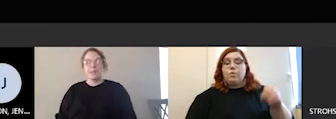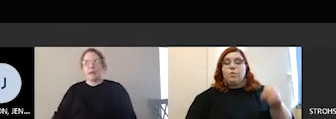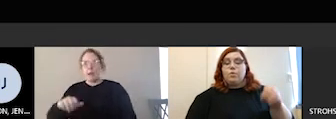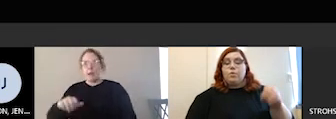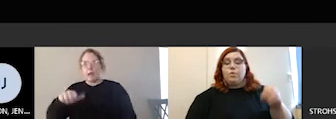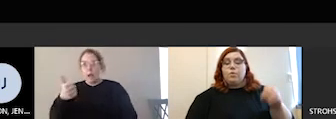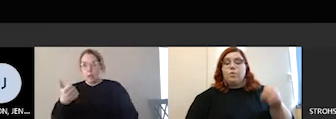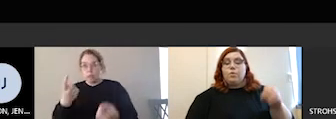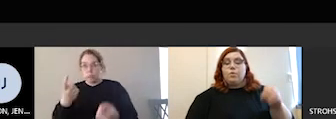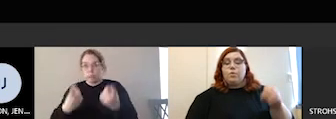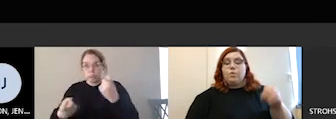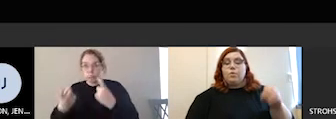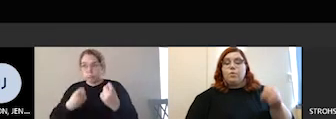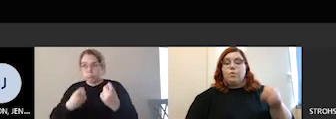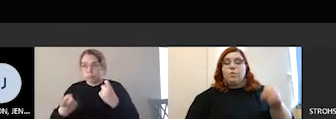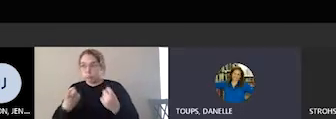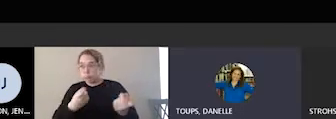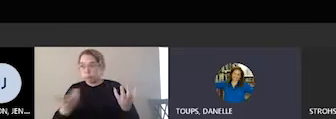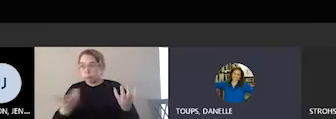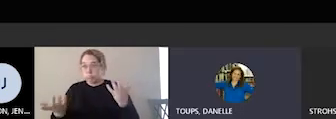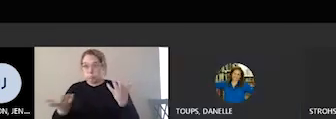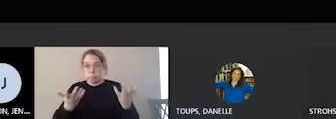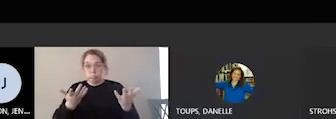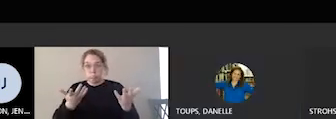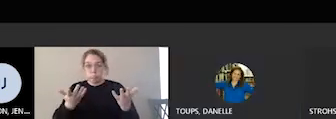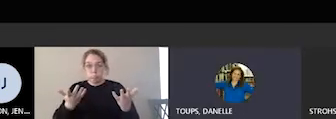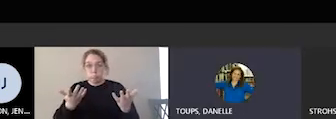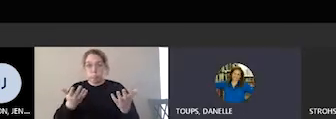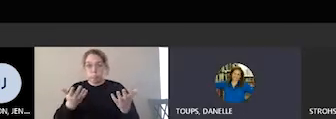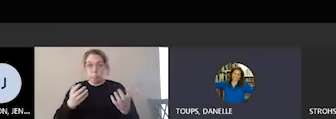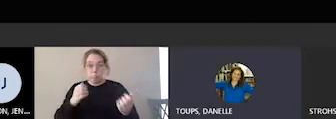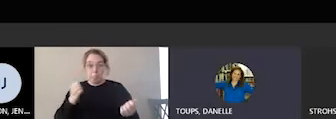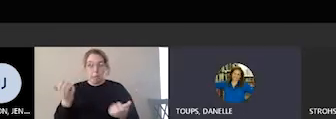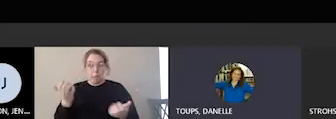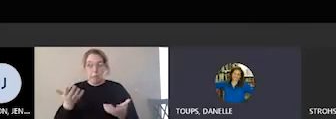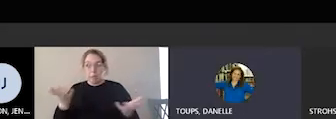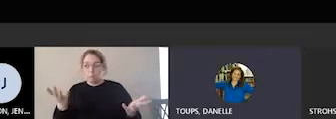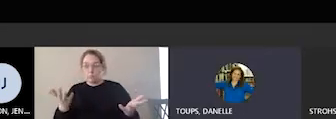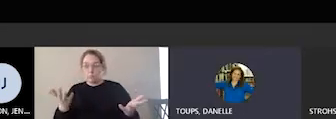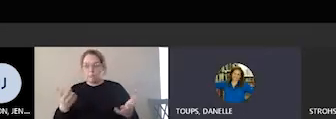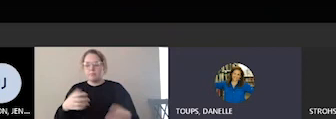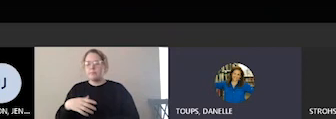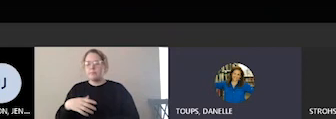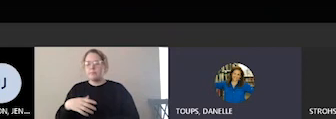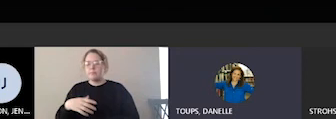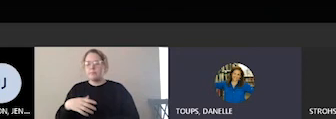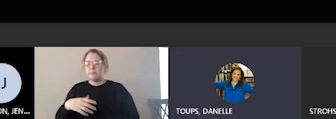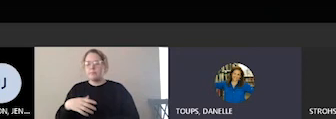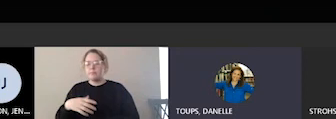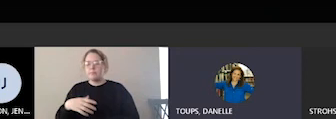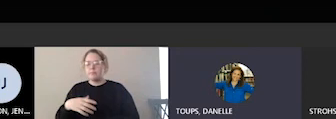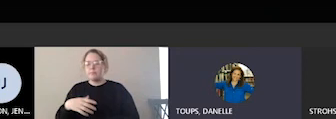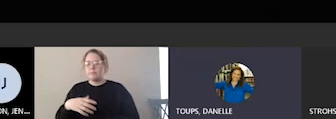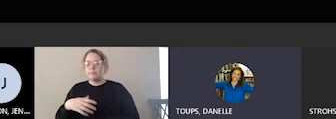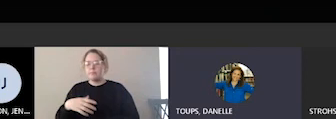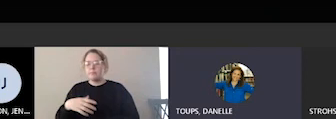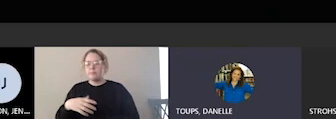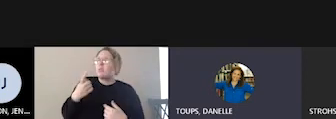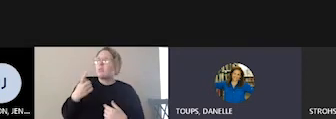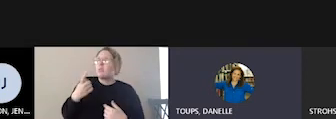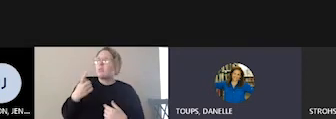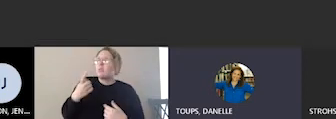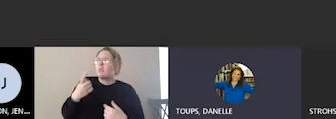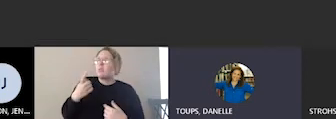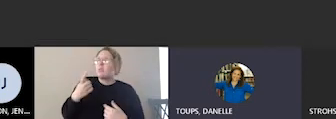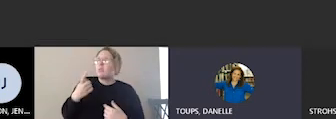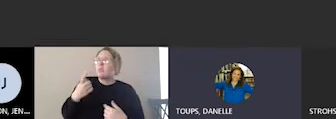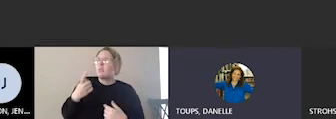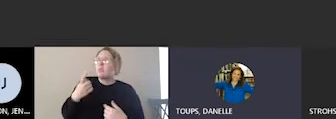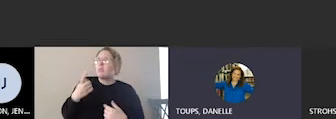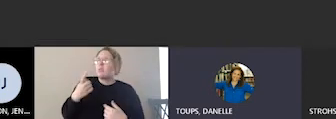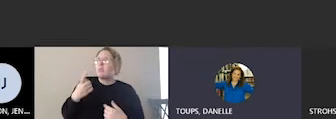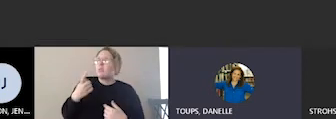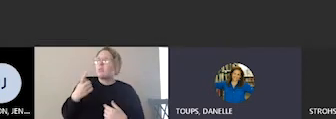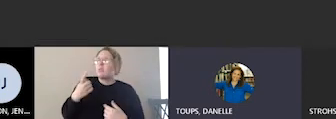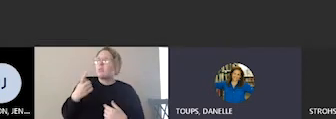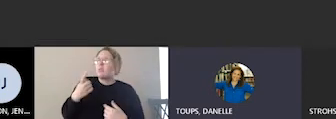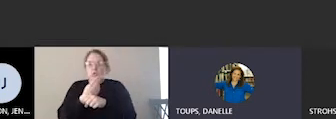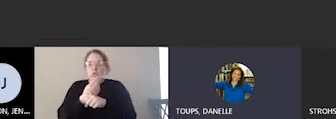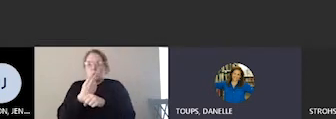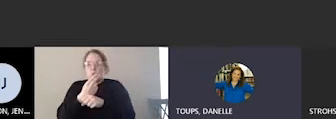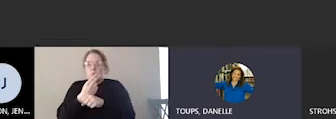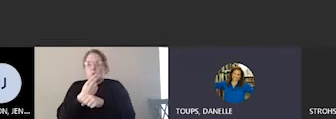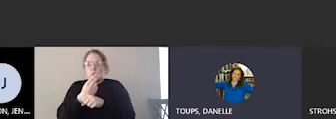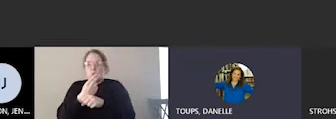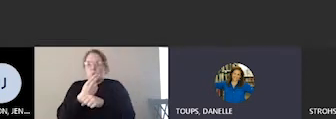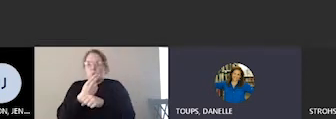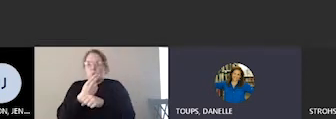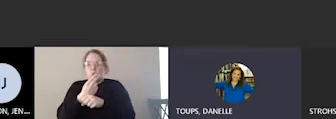questions or anything like that? So Johansson, you mentioned that you've seen people use this technology for